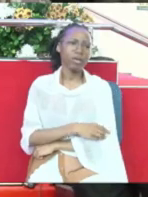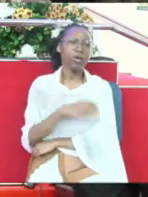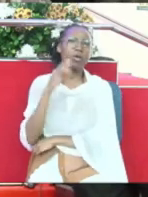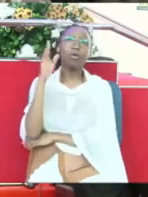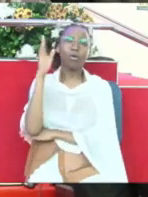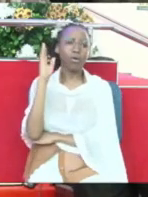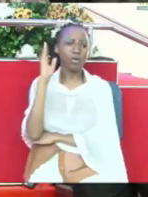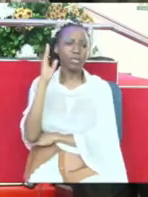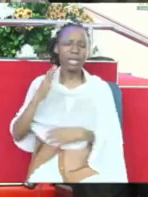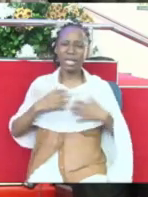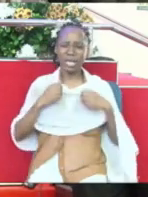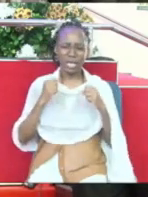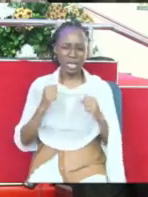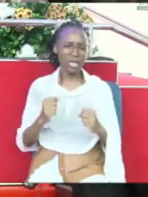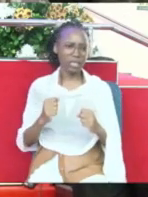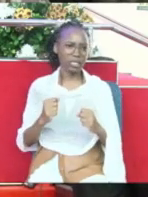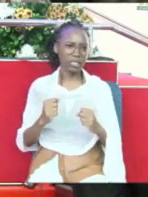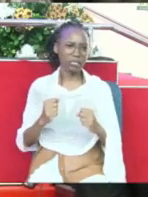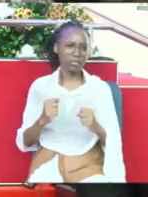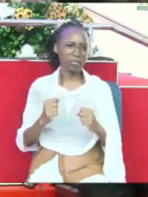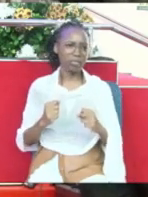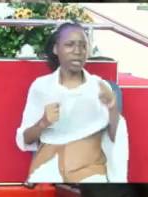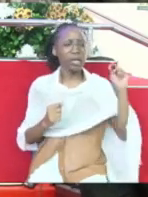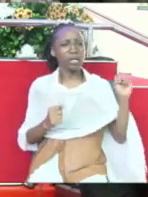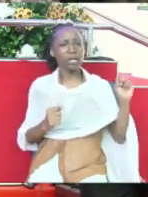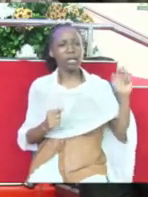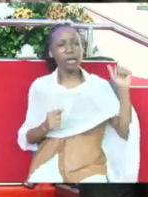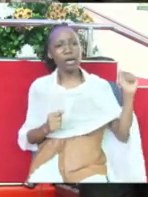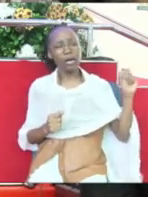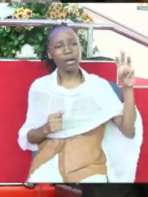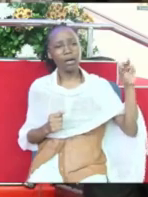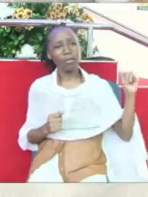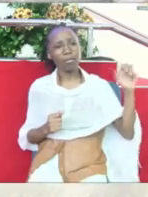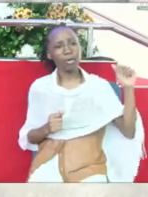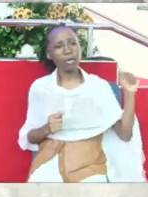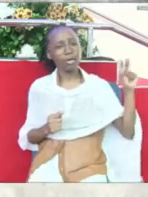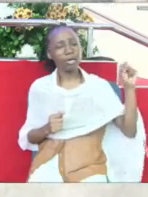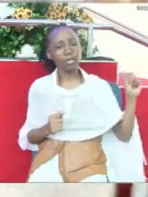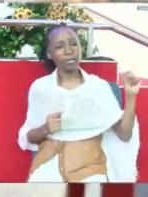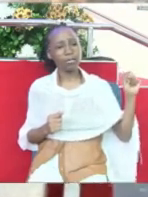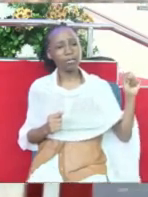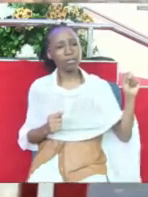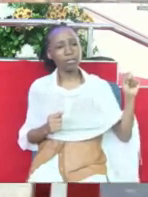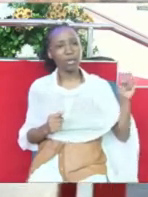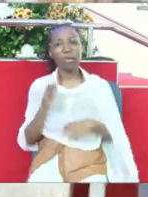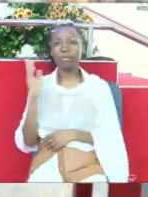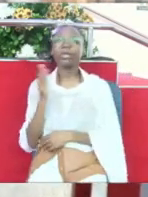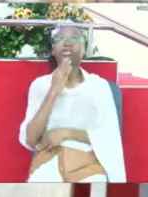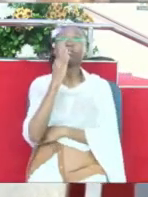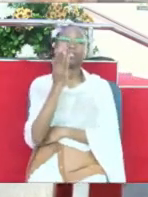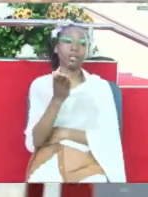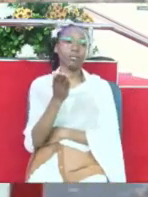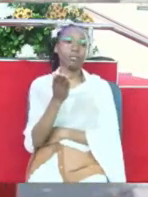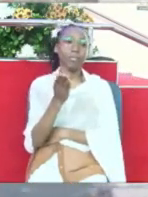of leprosy. Akamponya Naaman ukoma. That is the God we are talking Huyu about. Ndiye Mungu tunamzungumzia. He is the same yesterday, today,